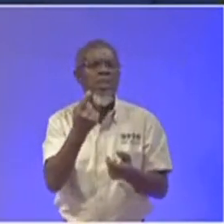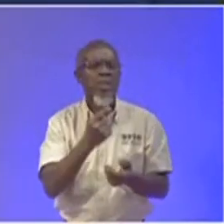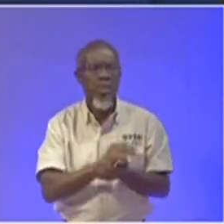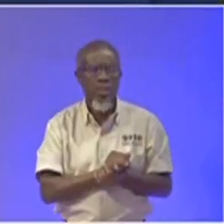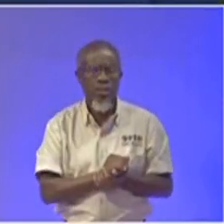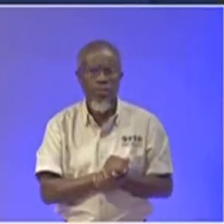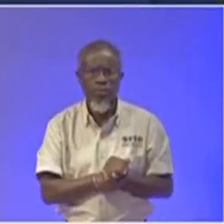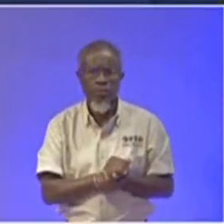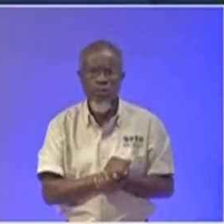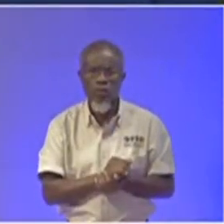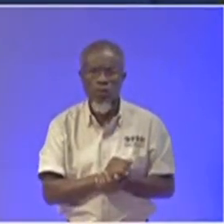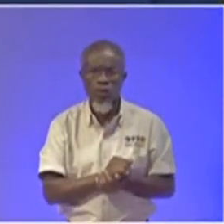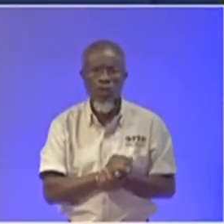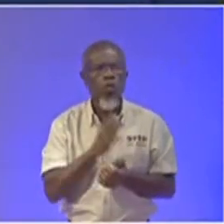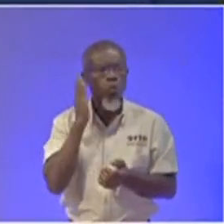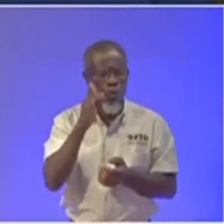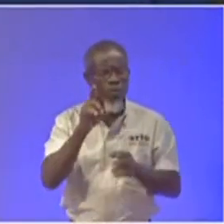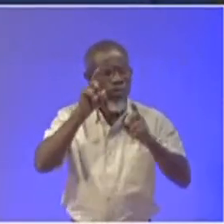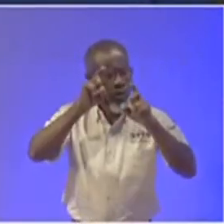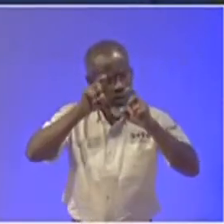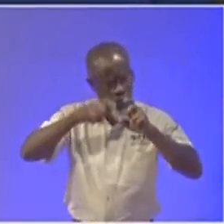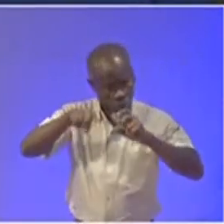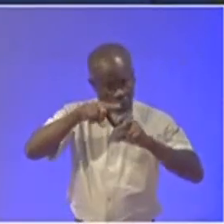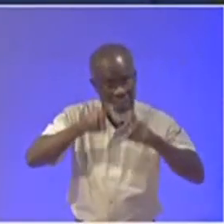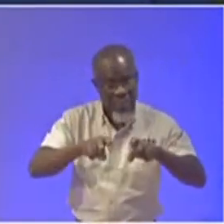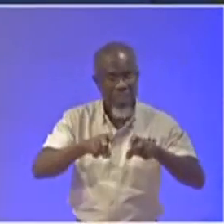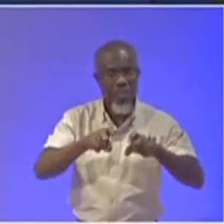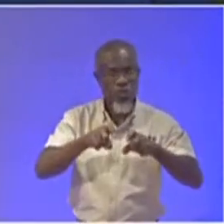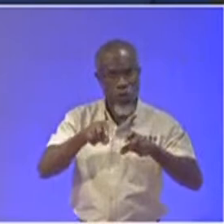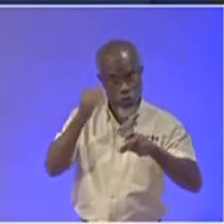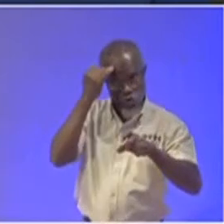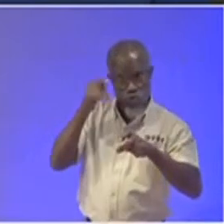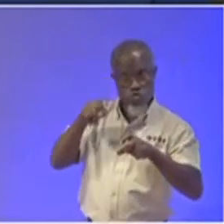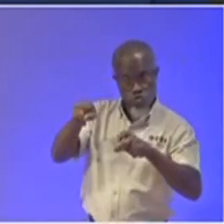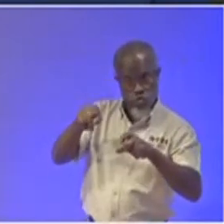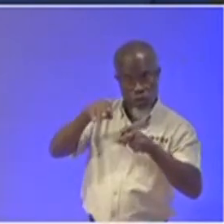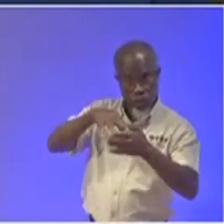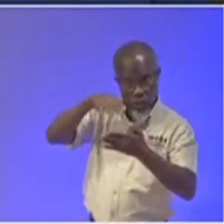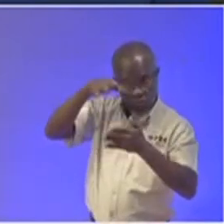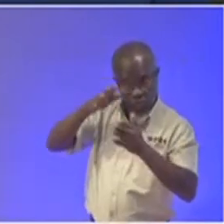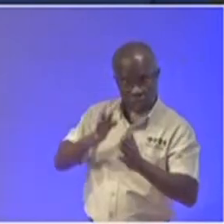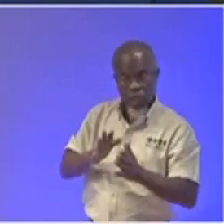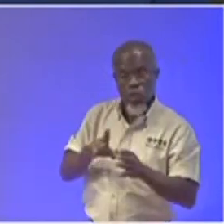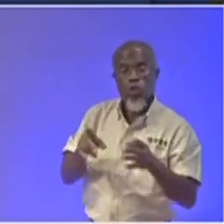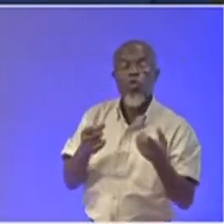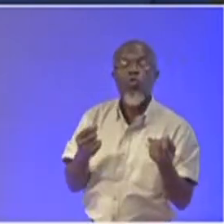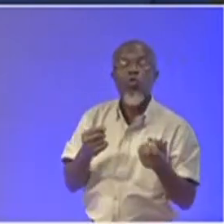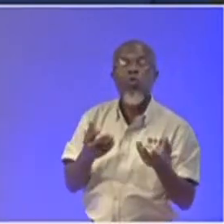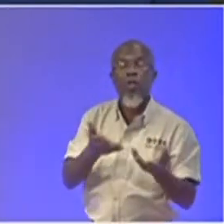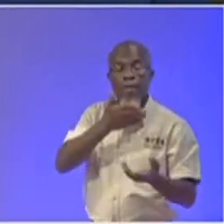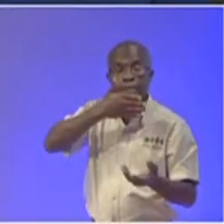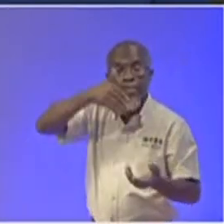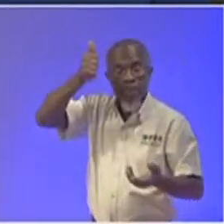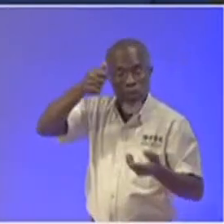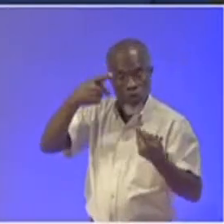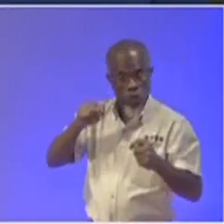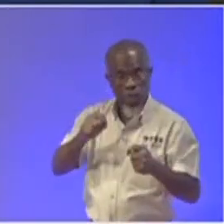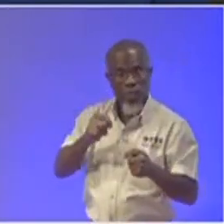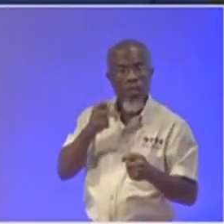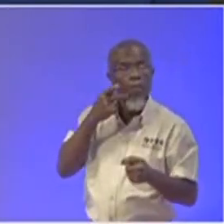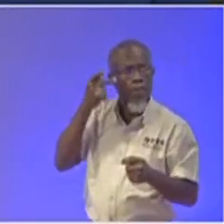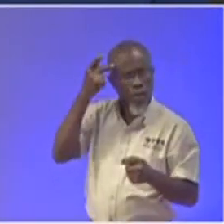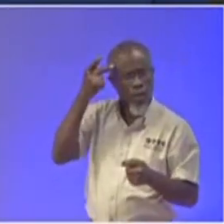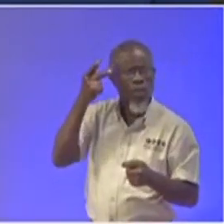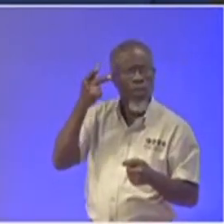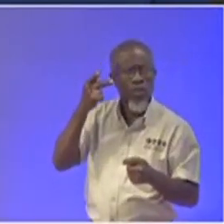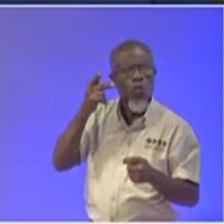be that we know that you are doing your best. We know that you want the best for your child,